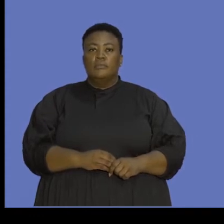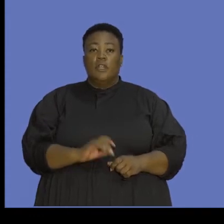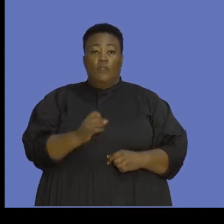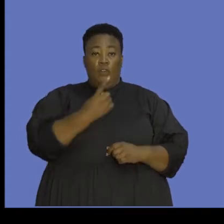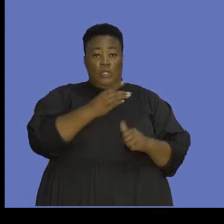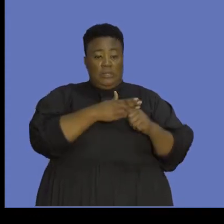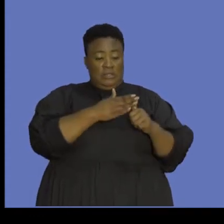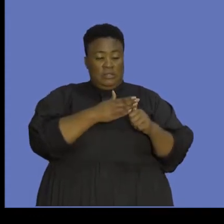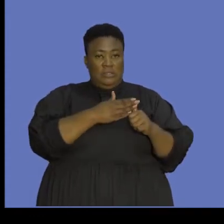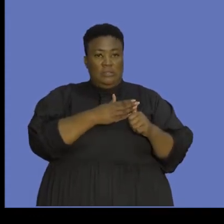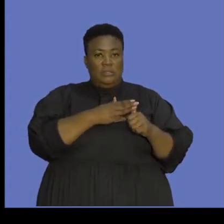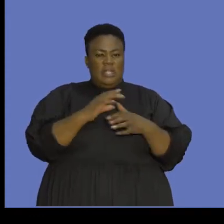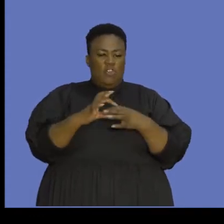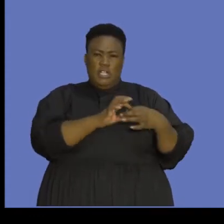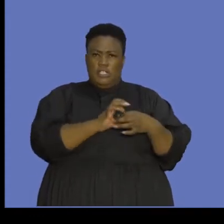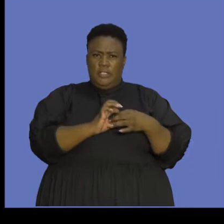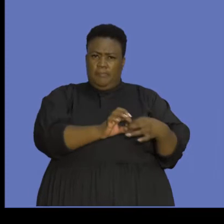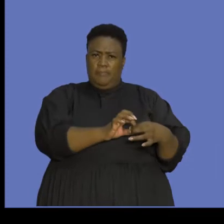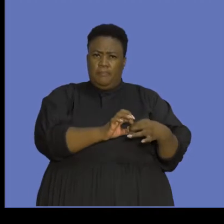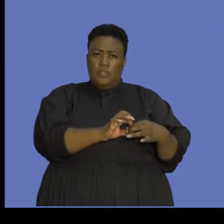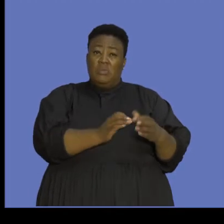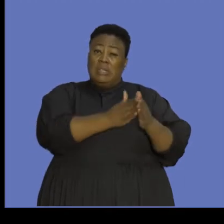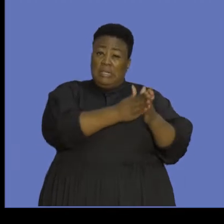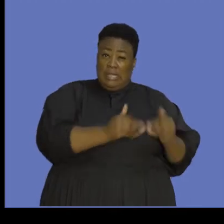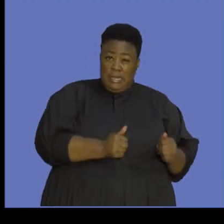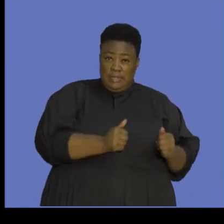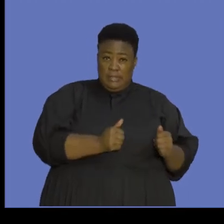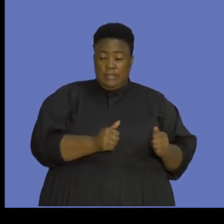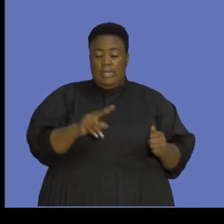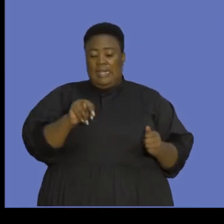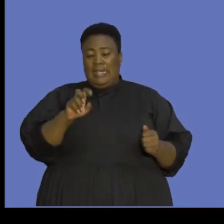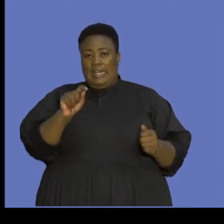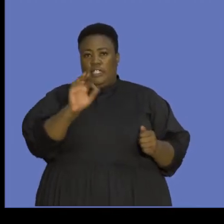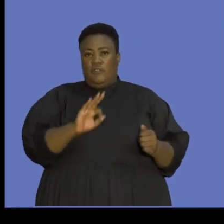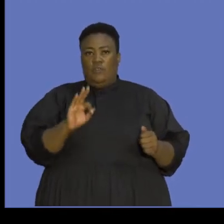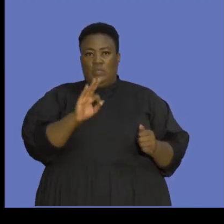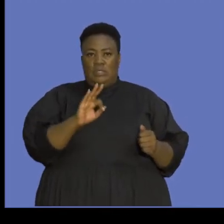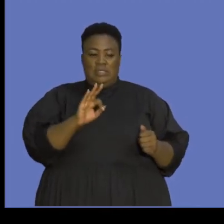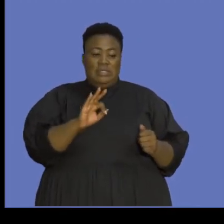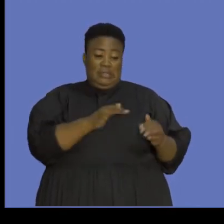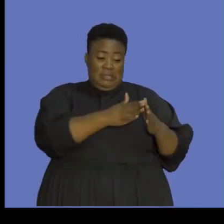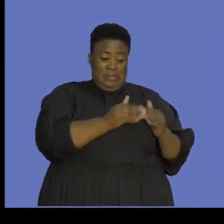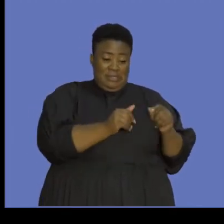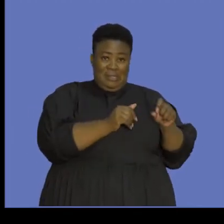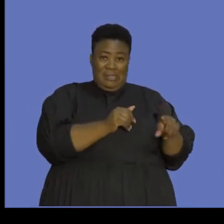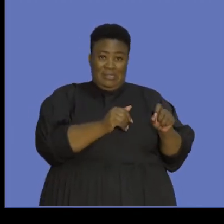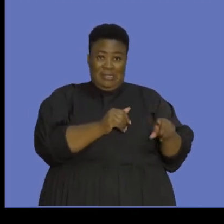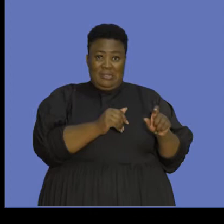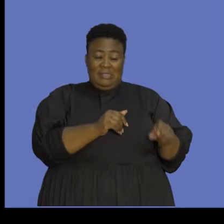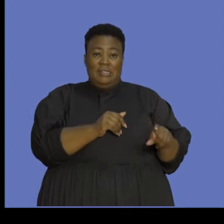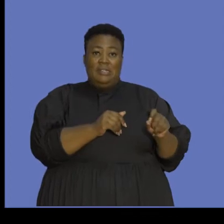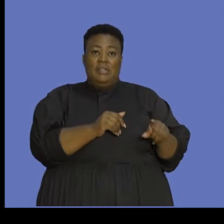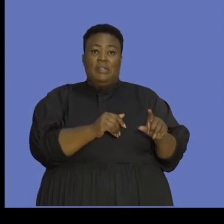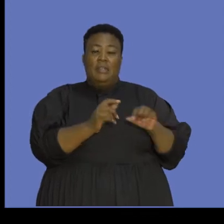between acceleration and net force? Now, acceleration is directly proportional to